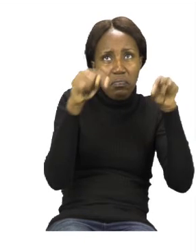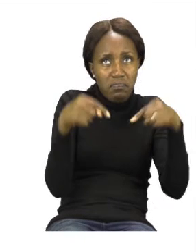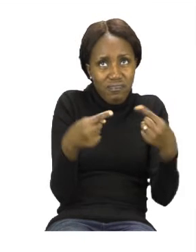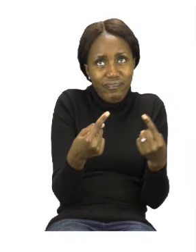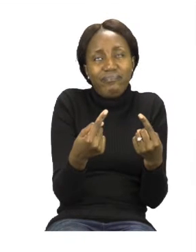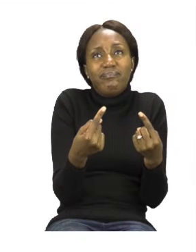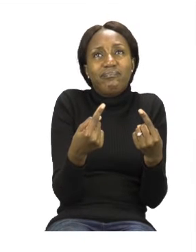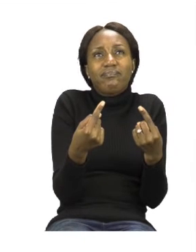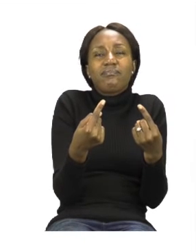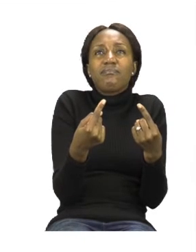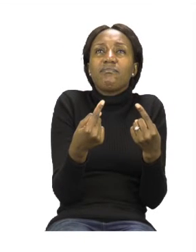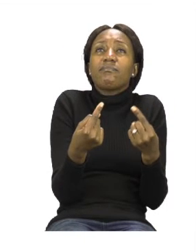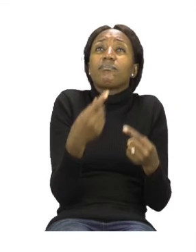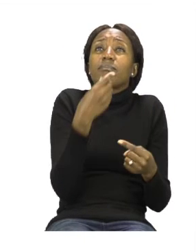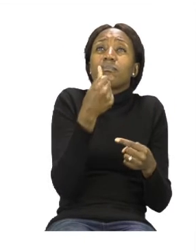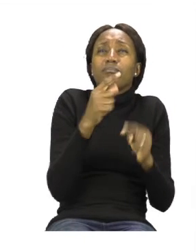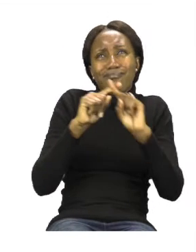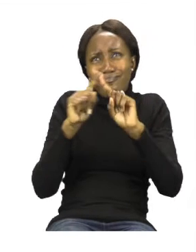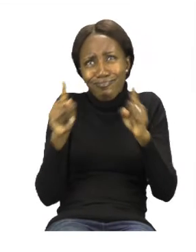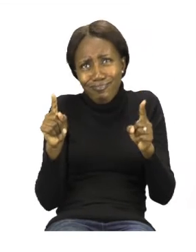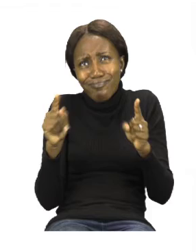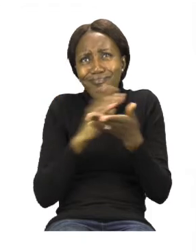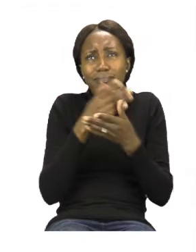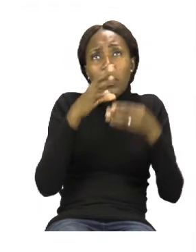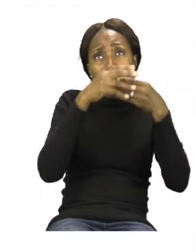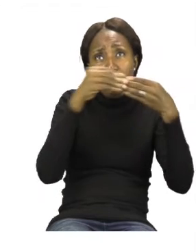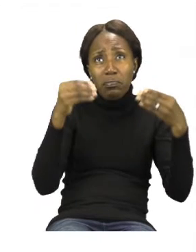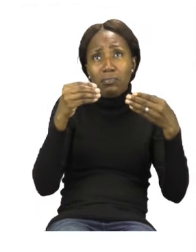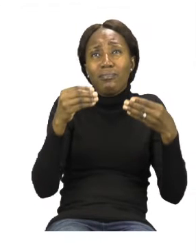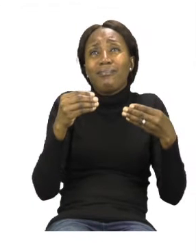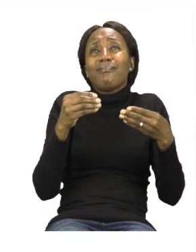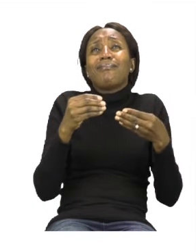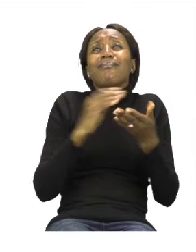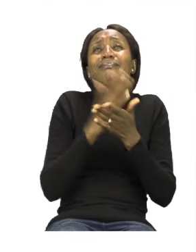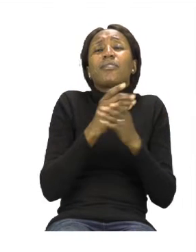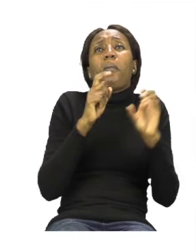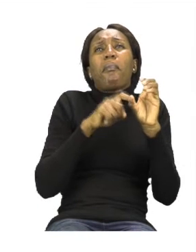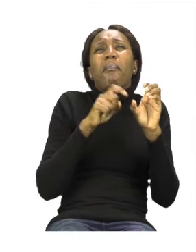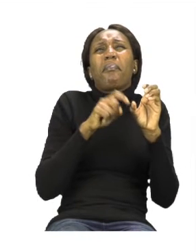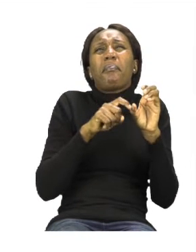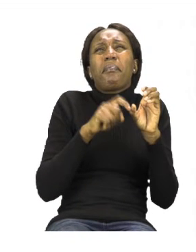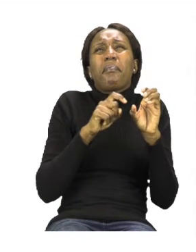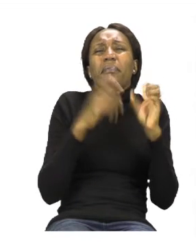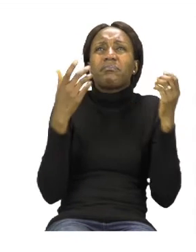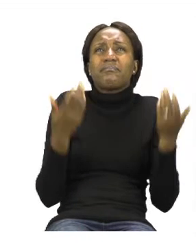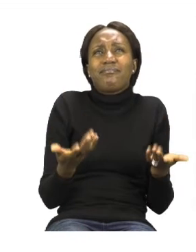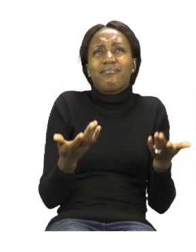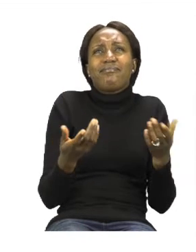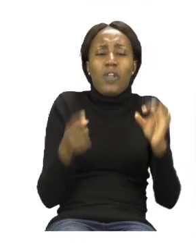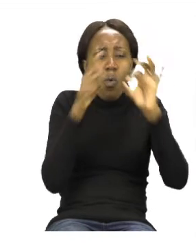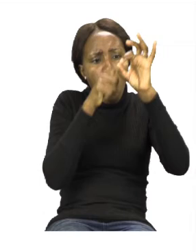want. Money can come in the notes that we can see or the coins we use as well that are round.